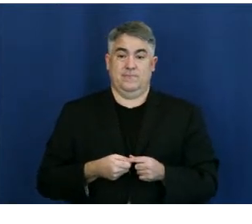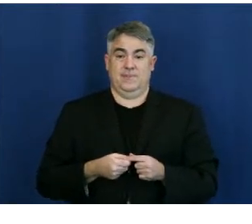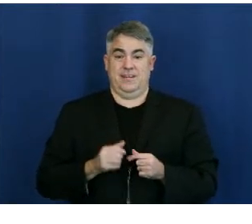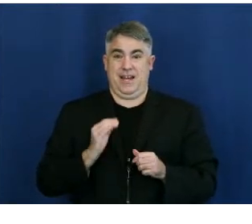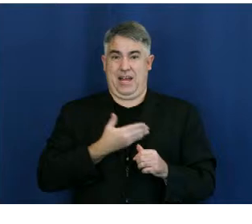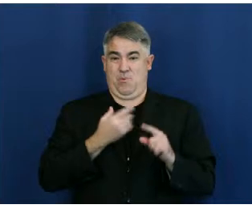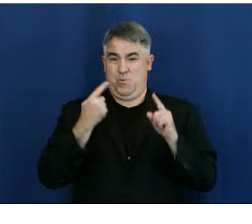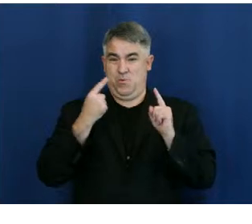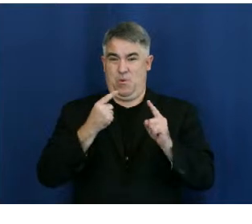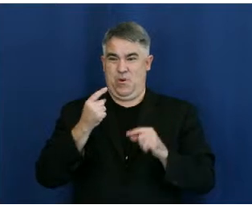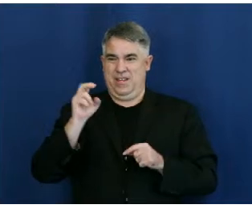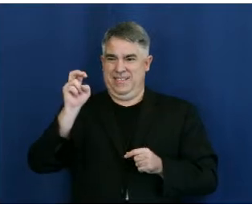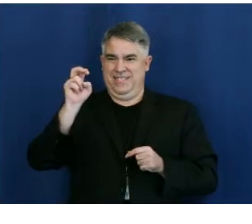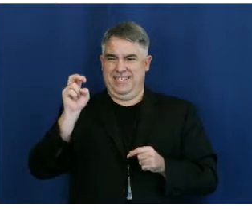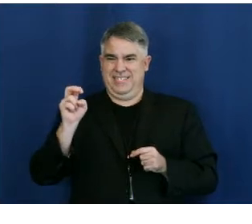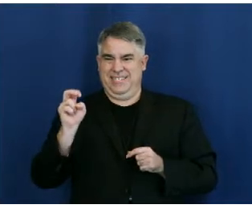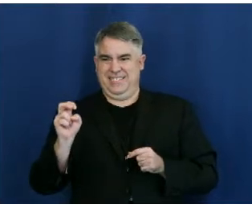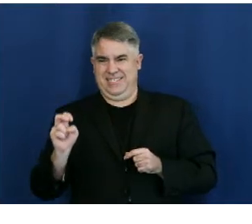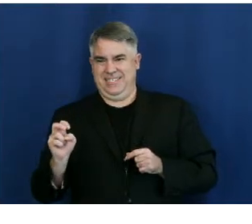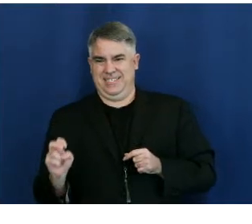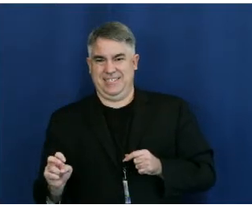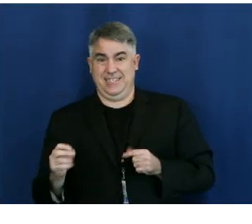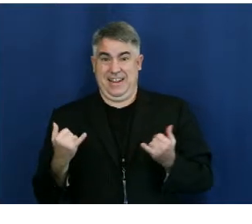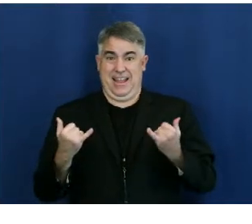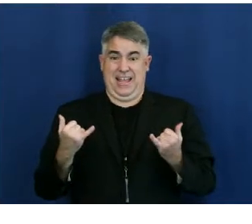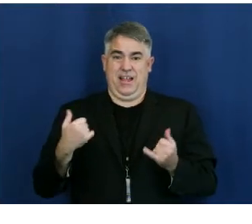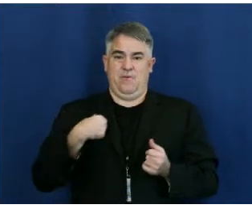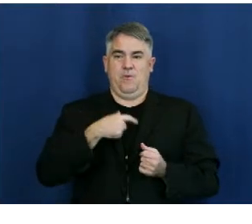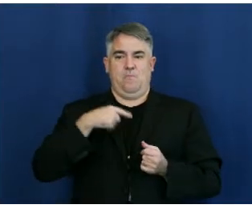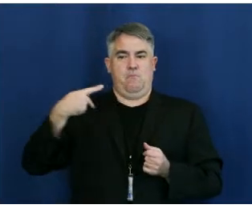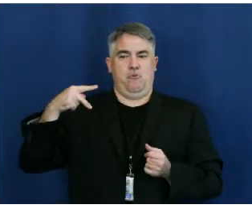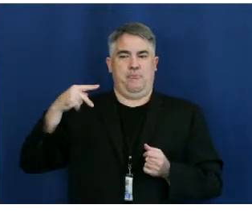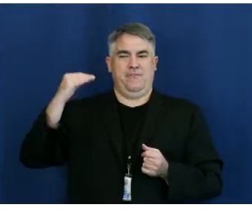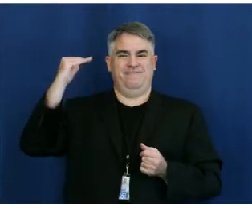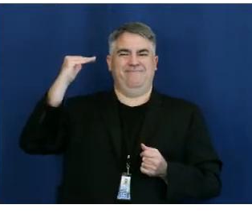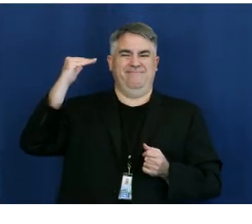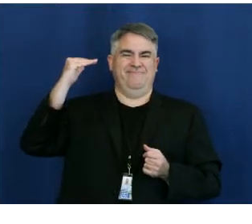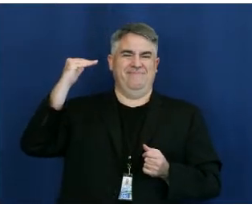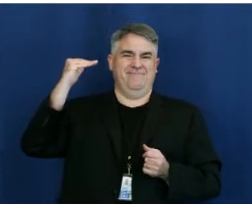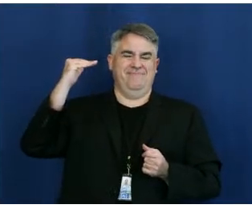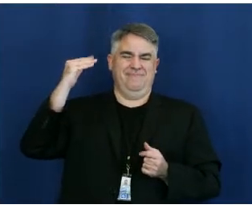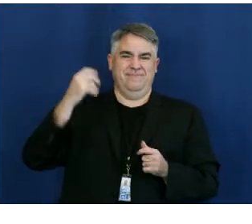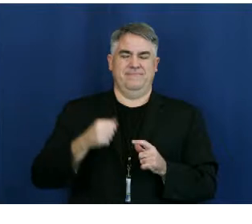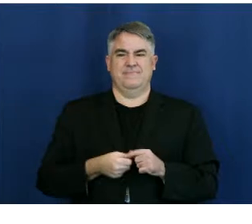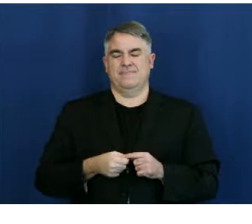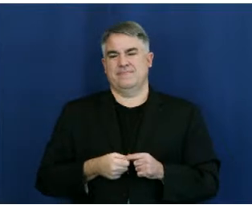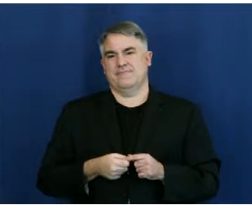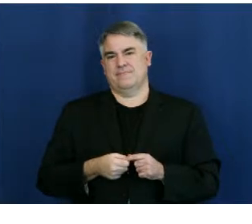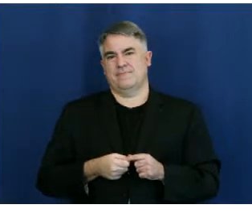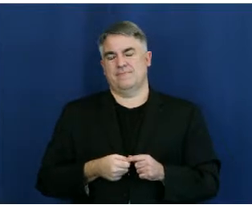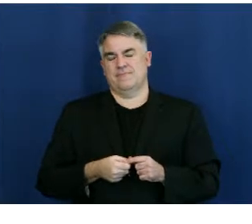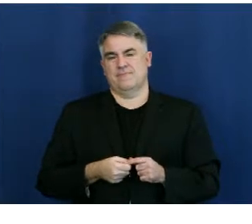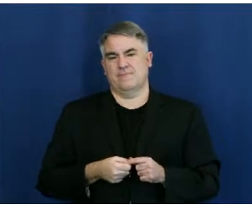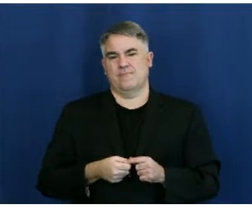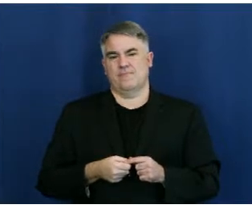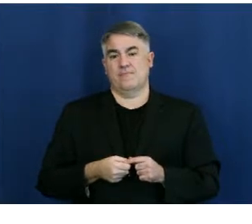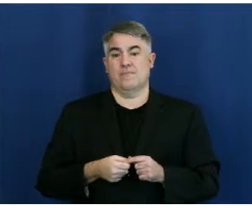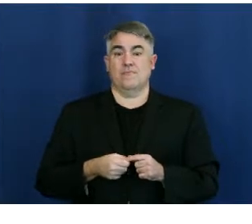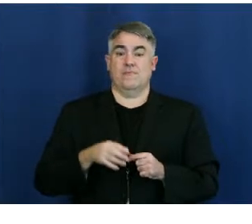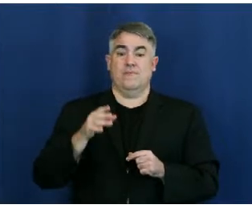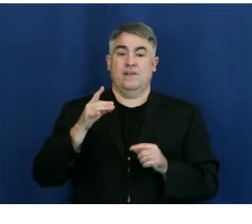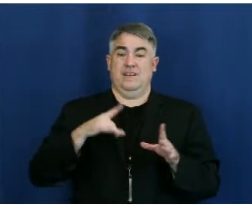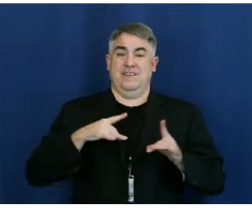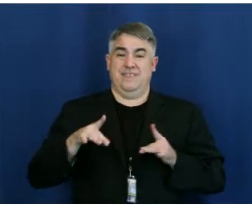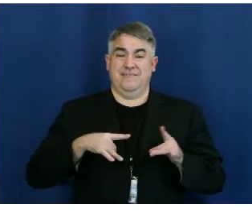the adjusted case rate are both trending down. You can see our unadjusted case rate from just a